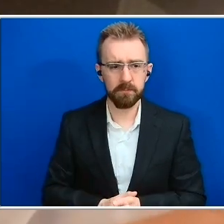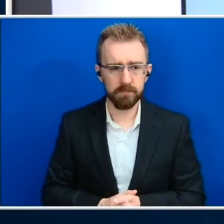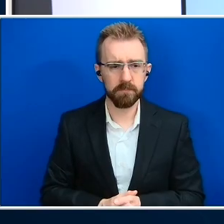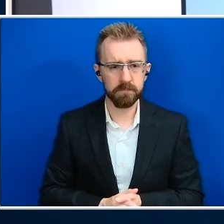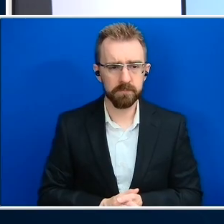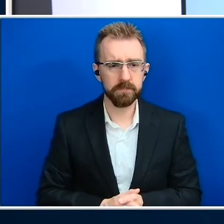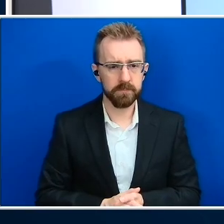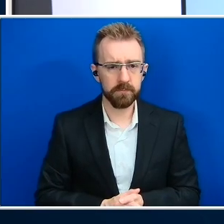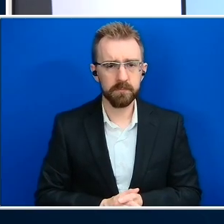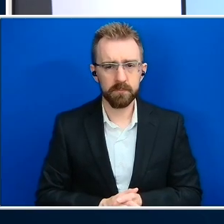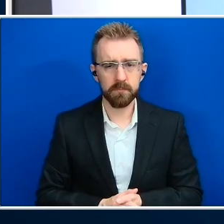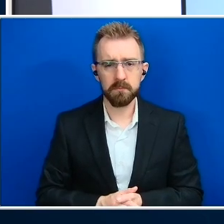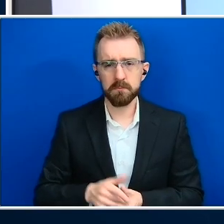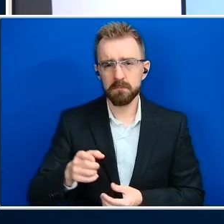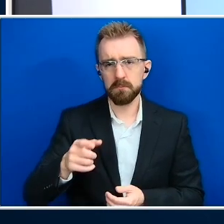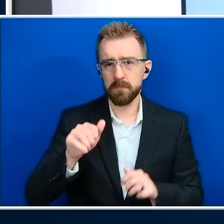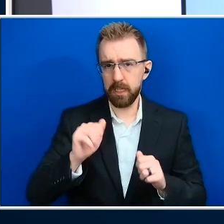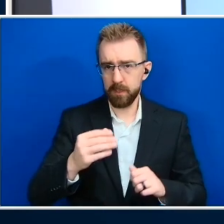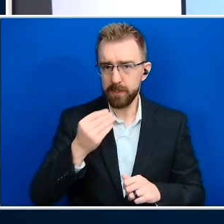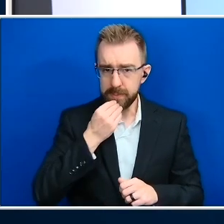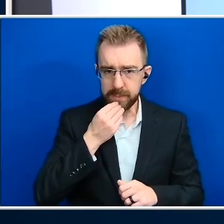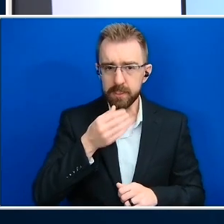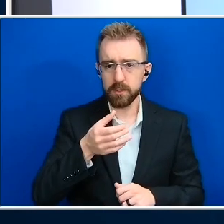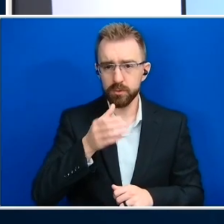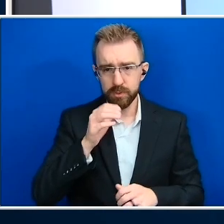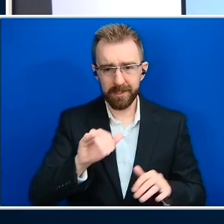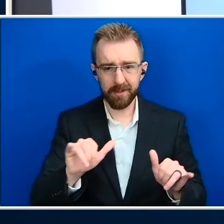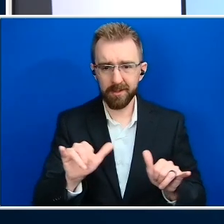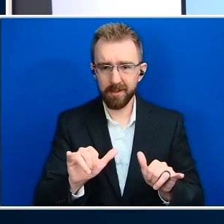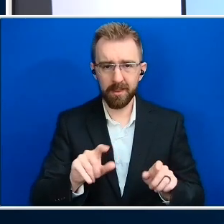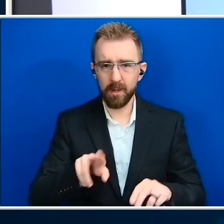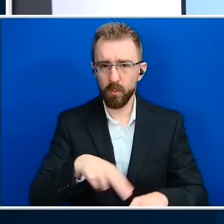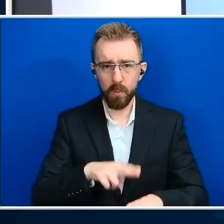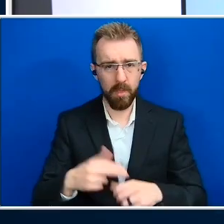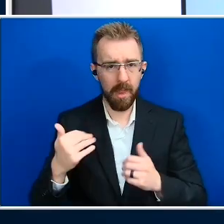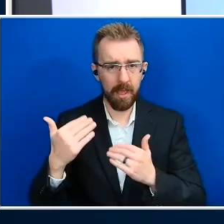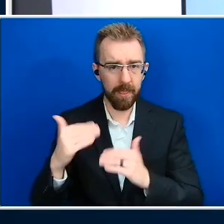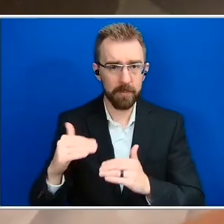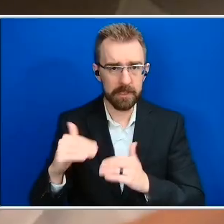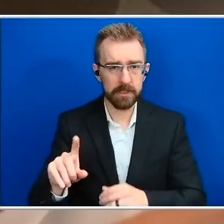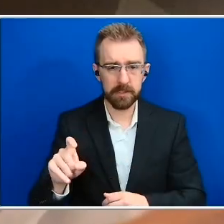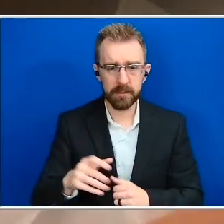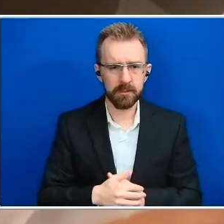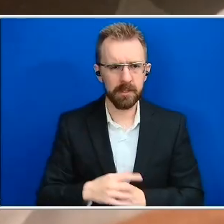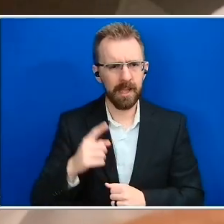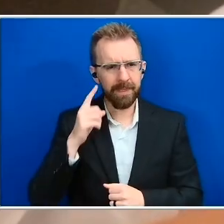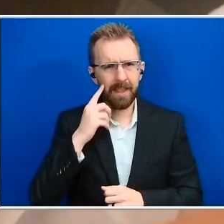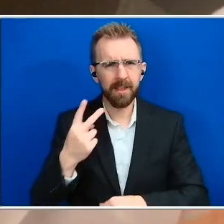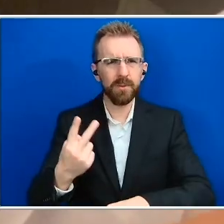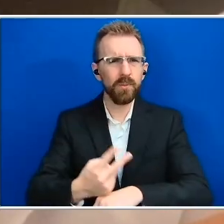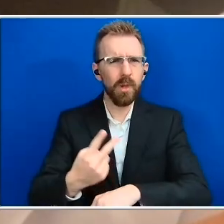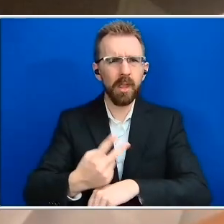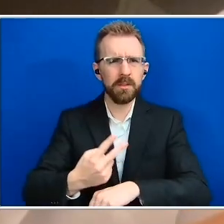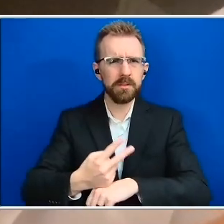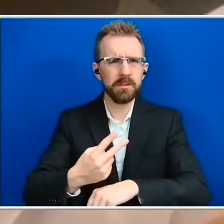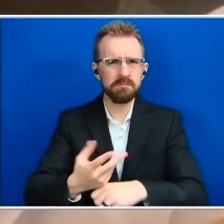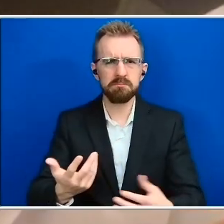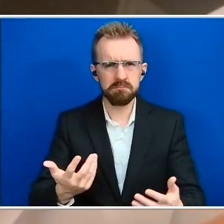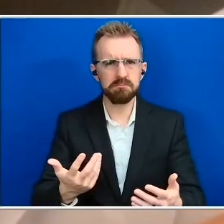could you eat and drink just like normal? Were there any limitations? I think it was 2 days. Oh, wow. that I was